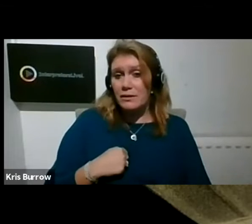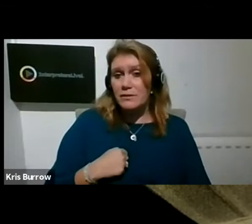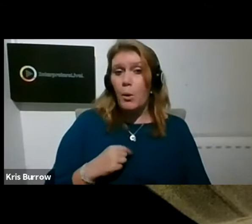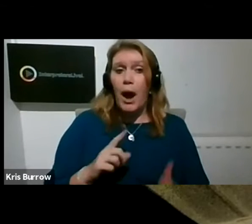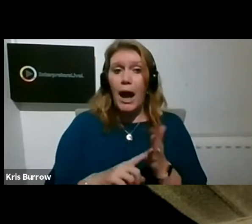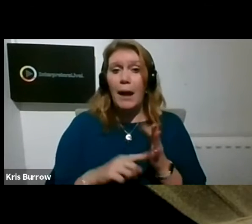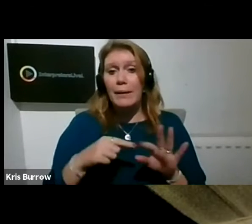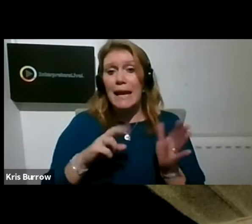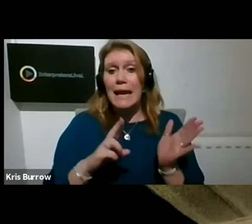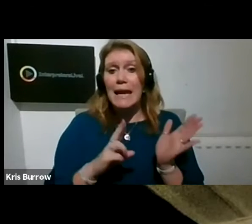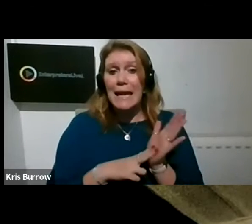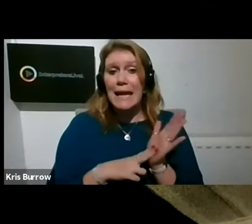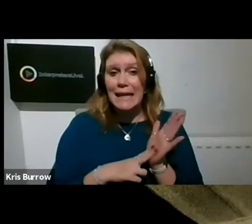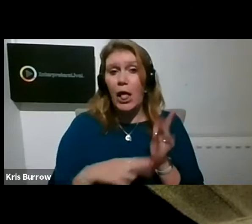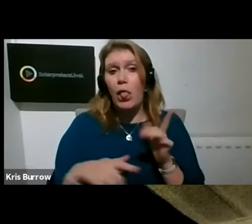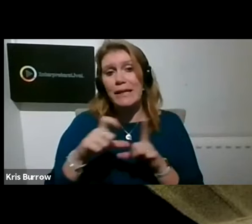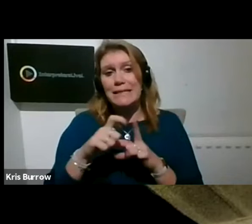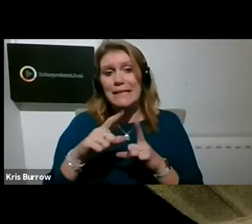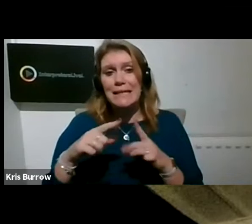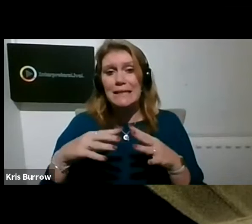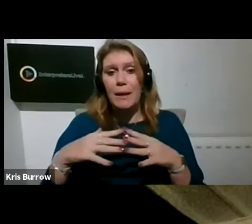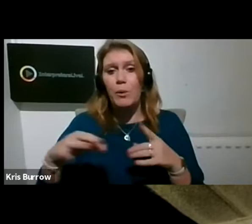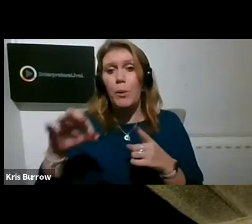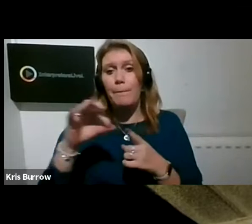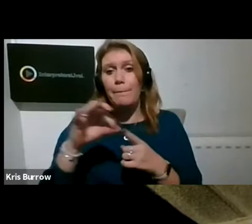the DWP worker.